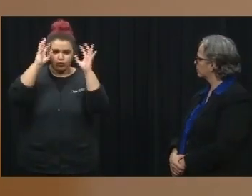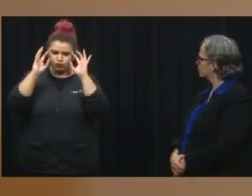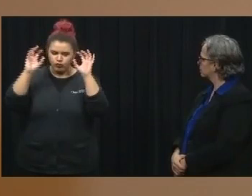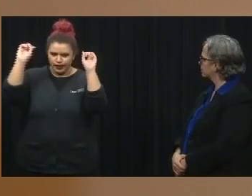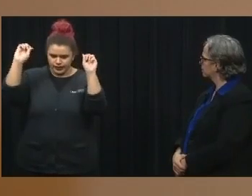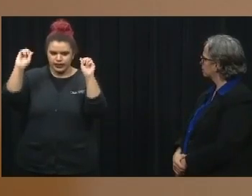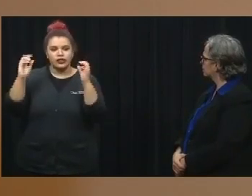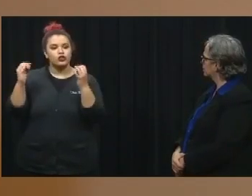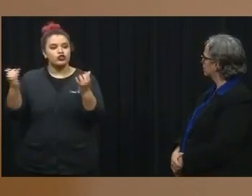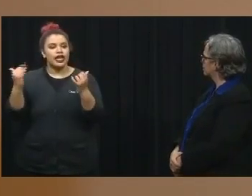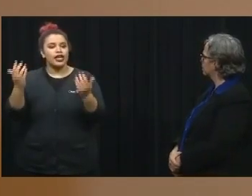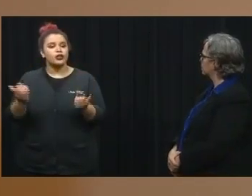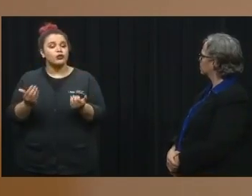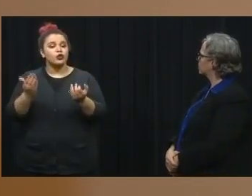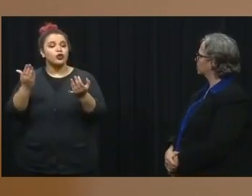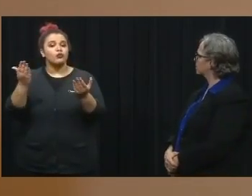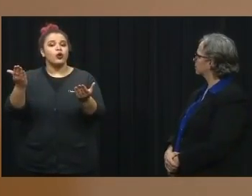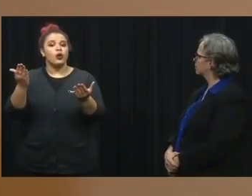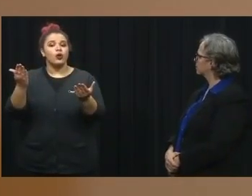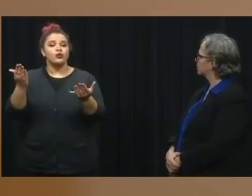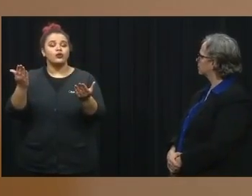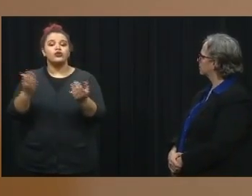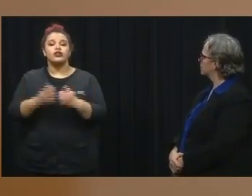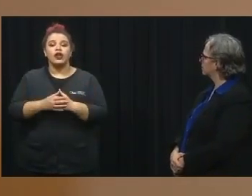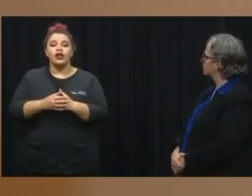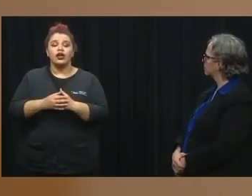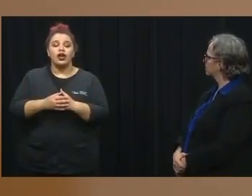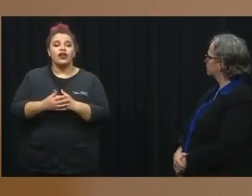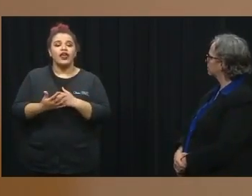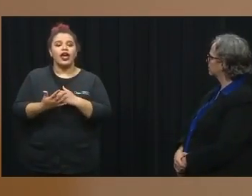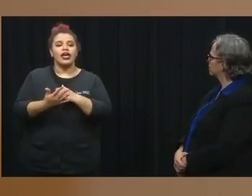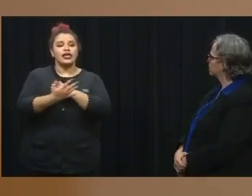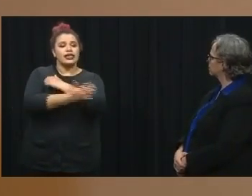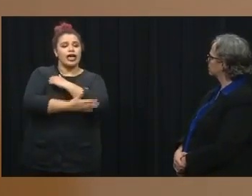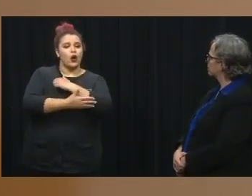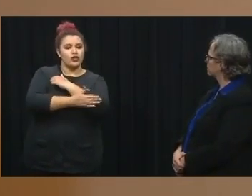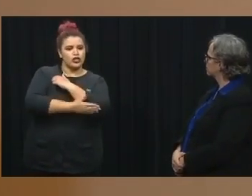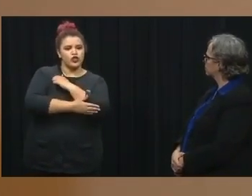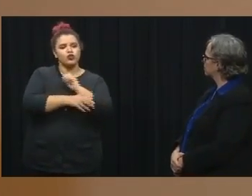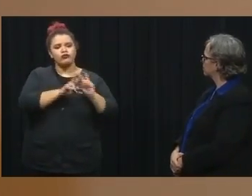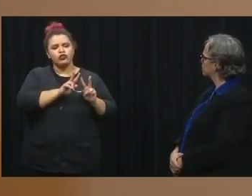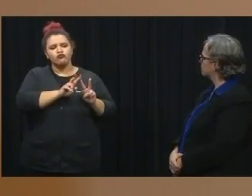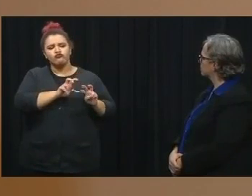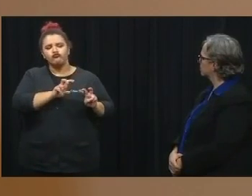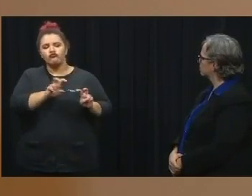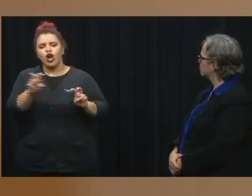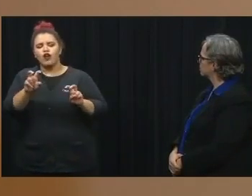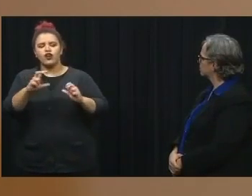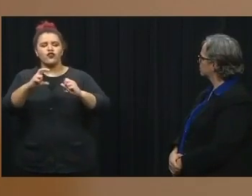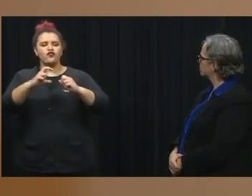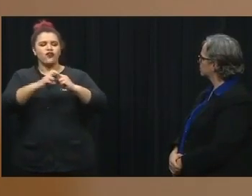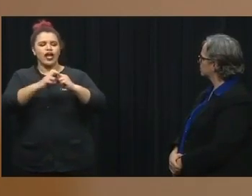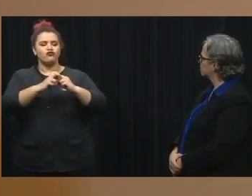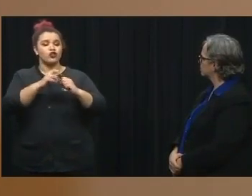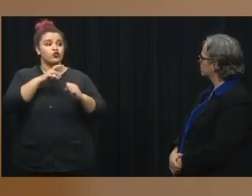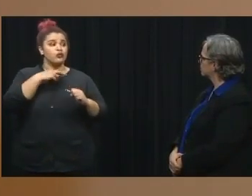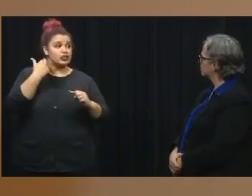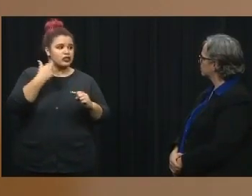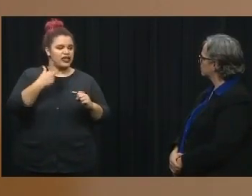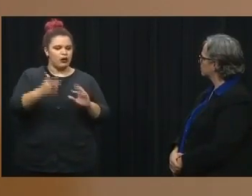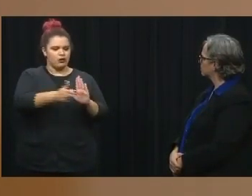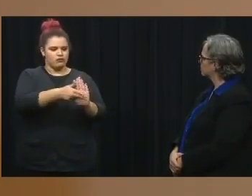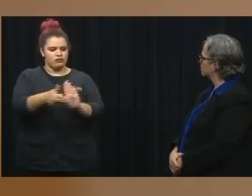proposed today to rate the nation's counties by degree of virus risk, high, medium, low,